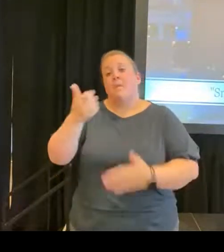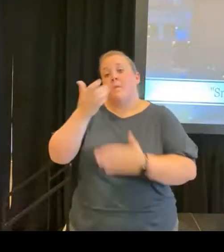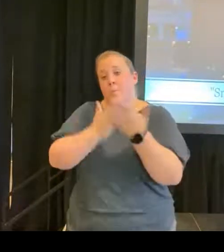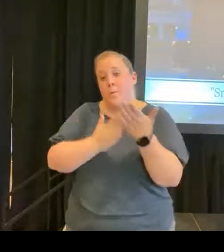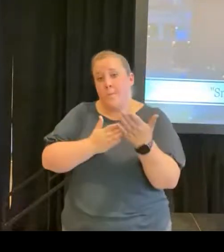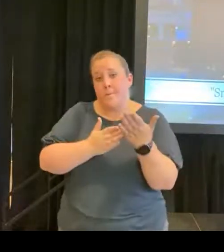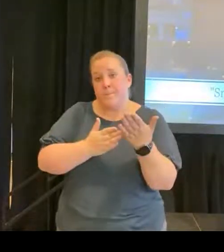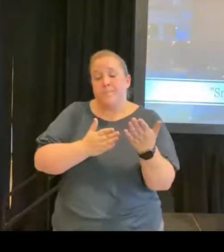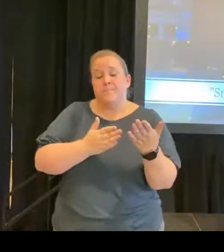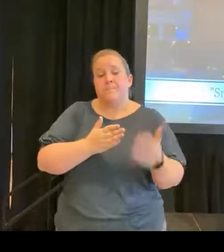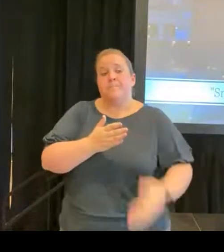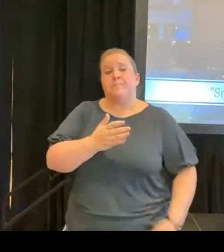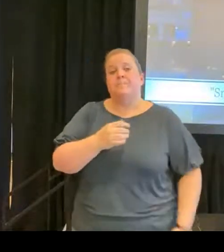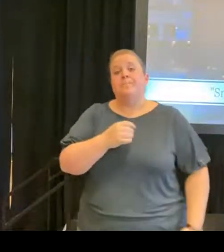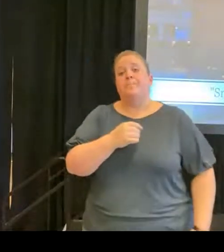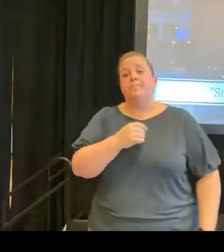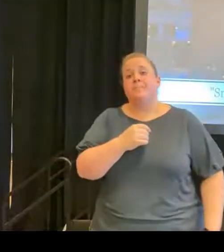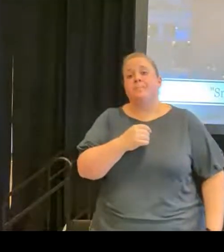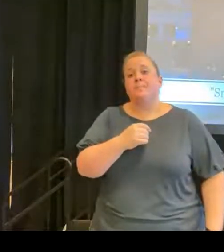is that,